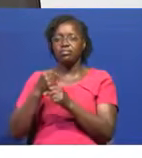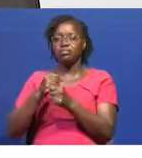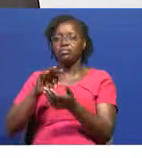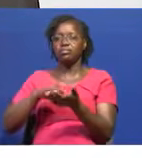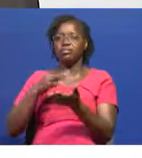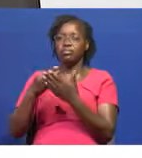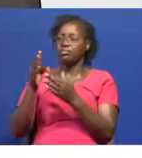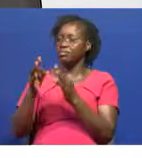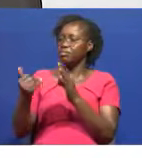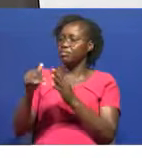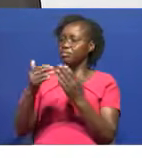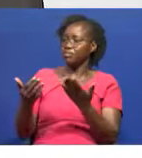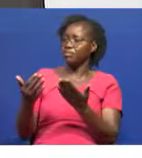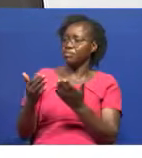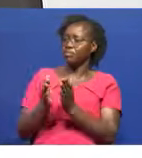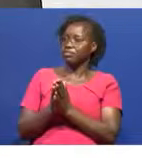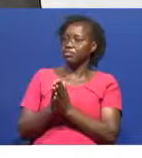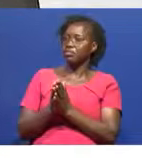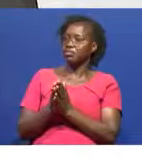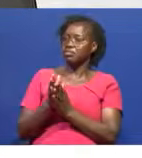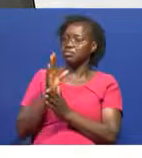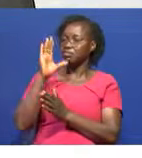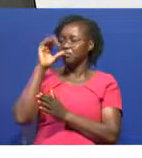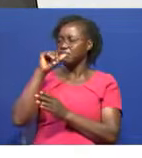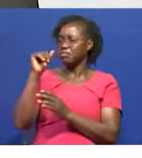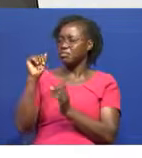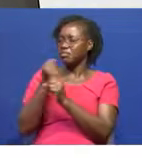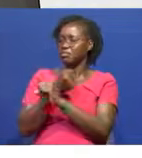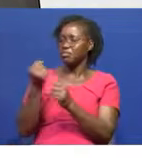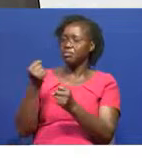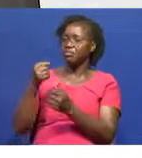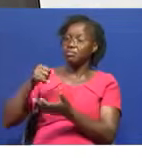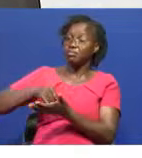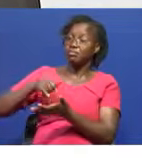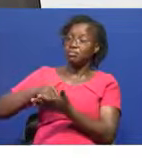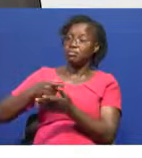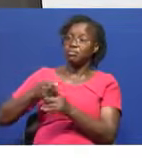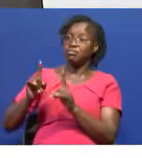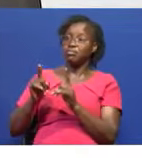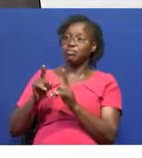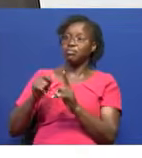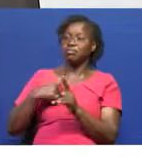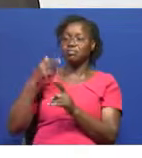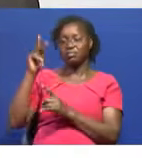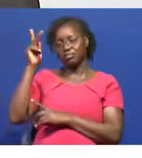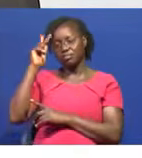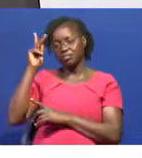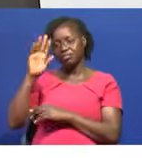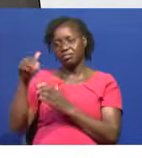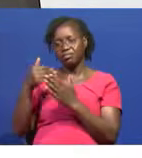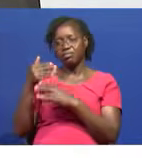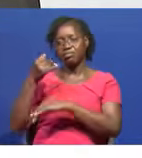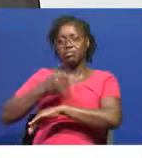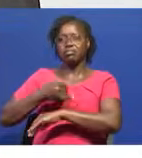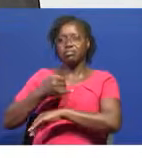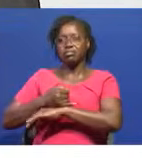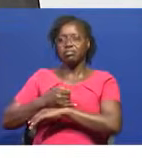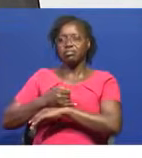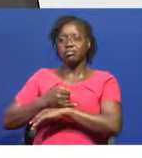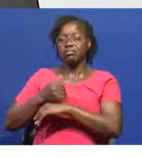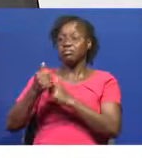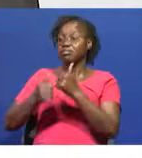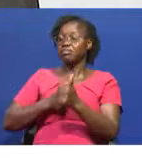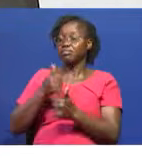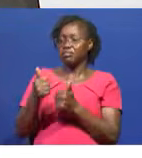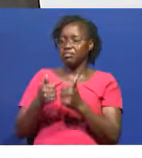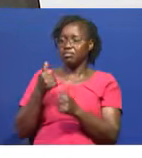if there is anything that we did, if it was not there, it cannot be budgeted. But to my knowledge, all the institutions which